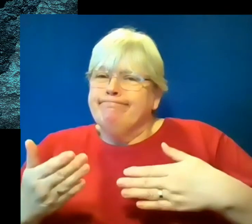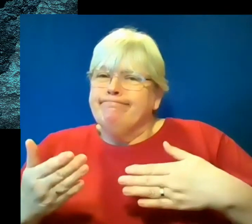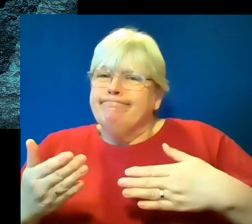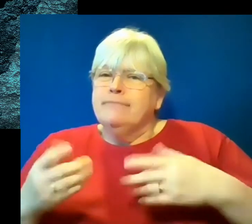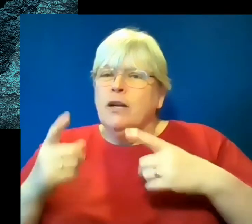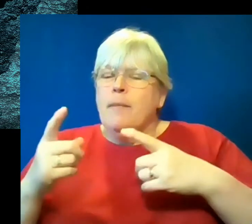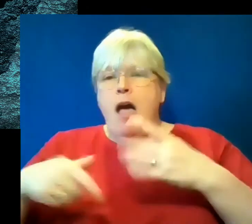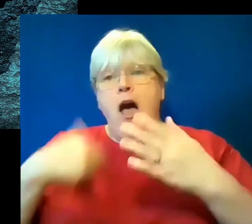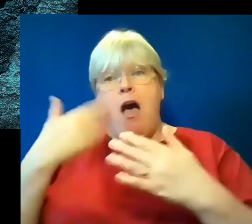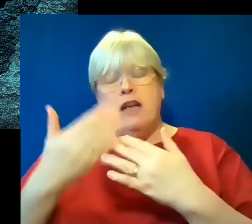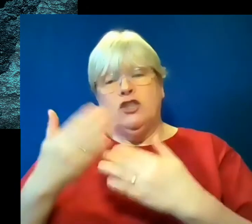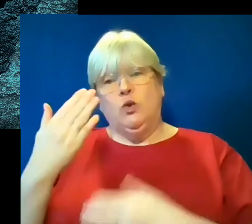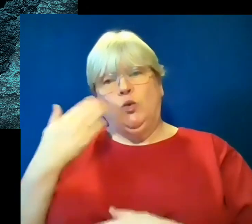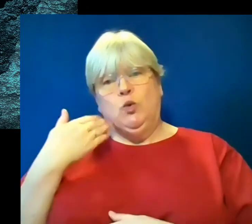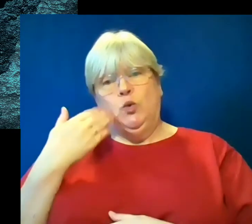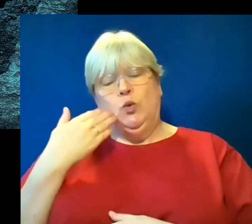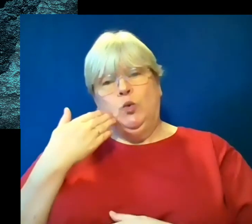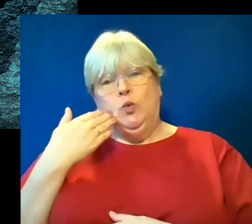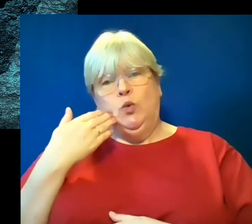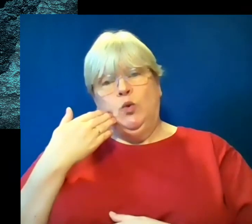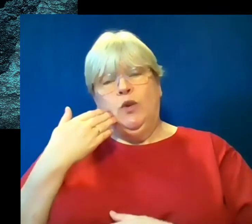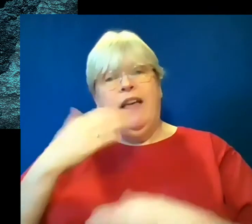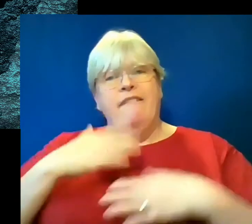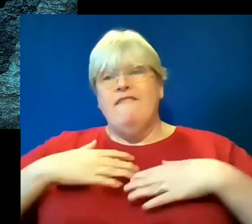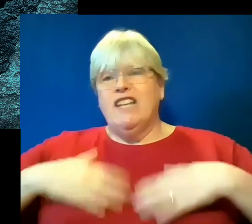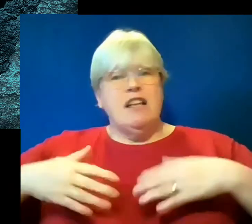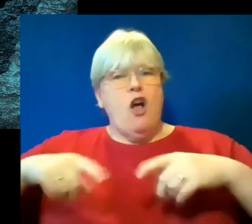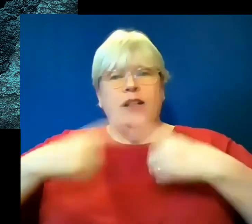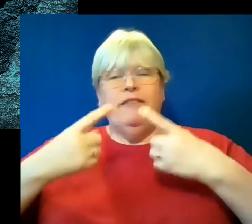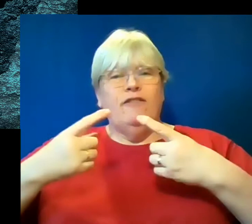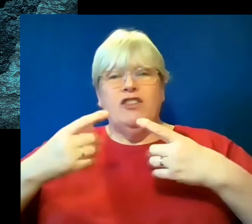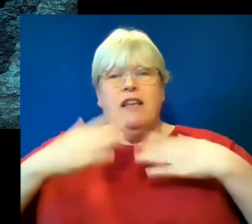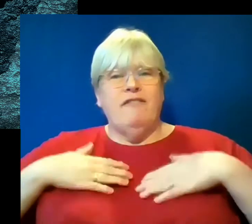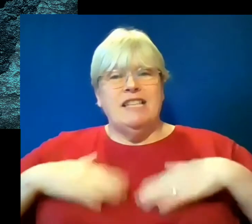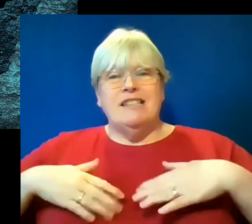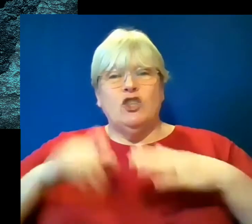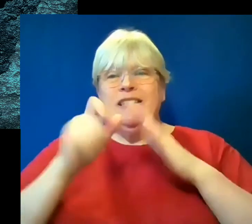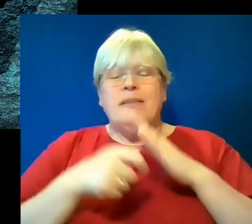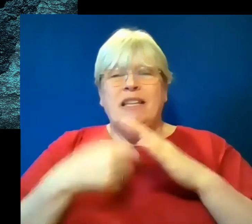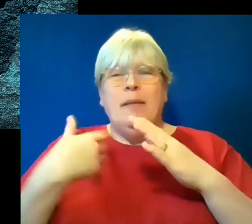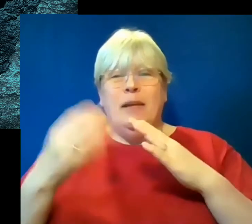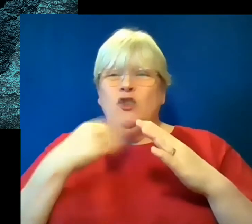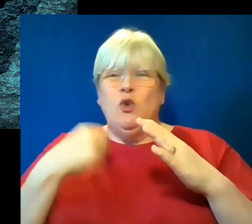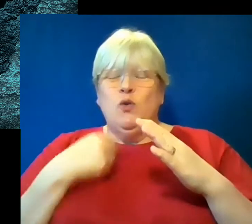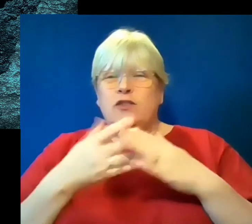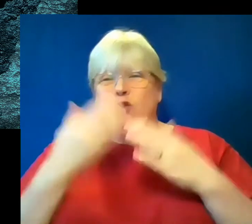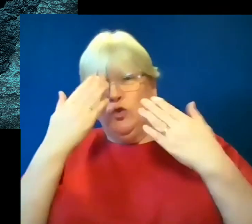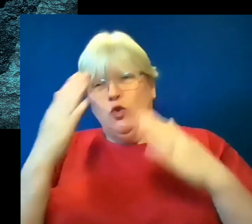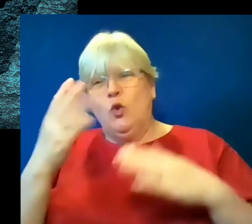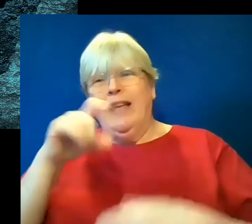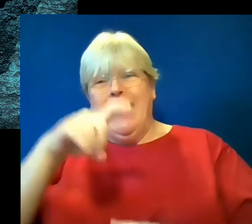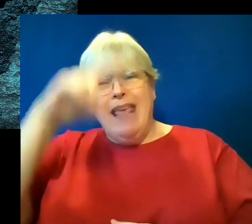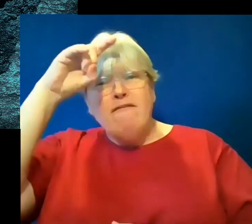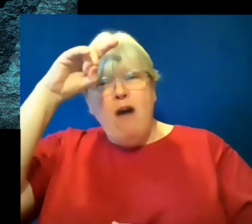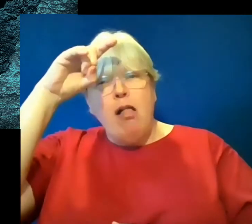up until really quite recently, physical difference and physical disability have been used to mark out evil. Like if you think of all